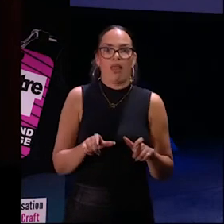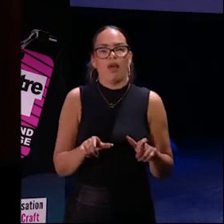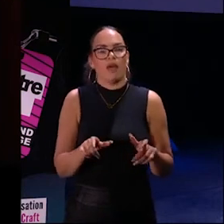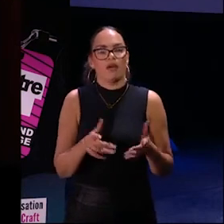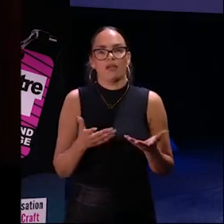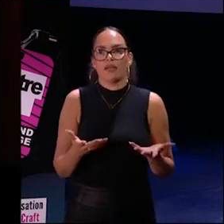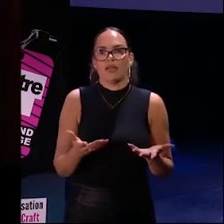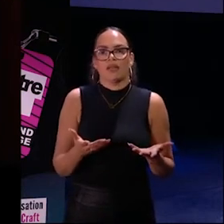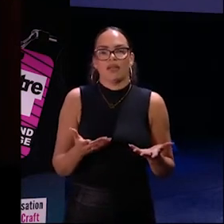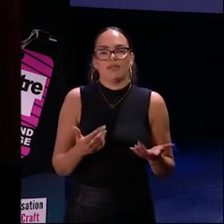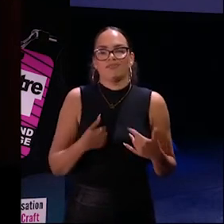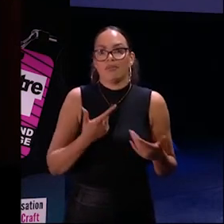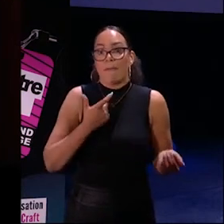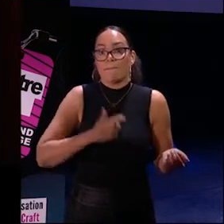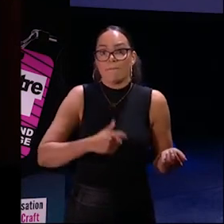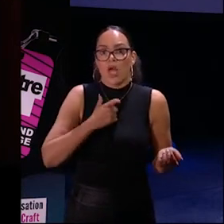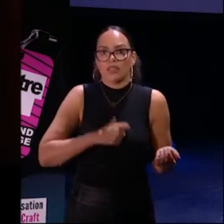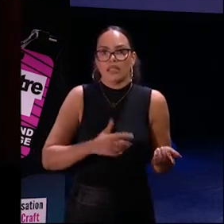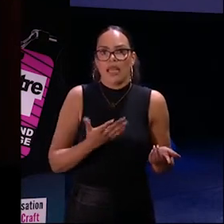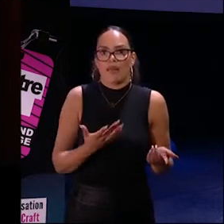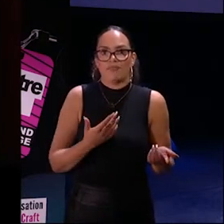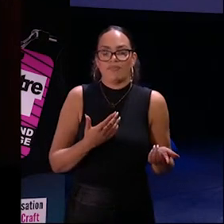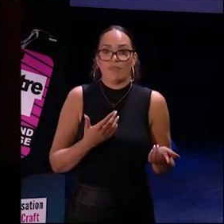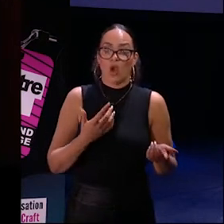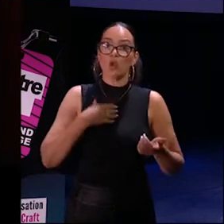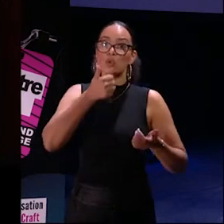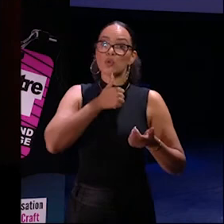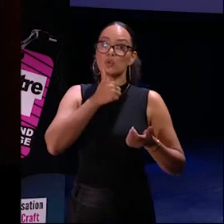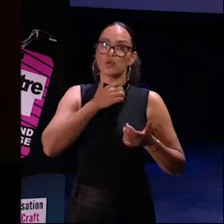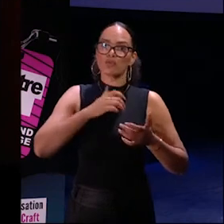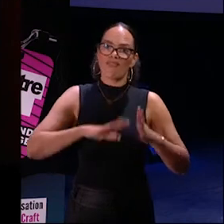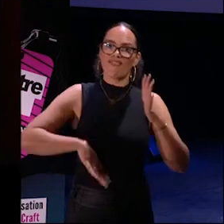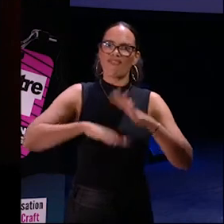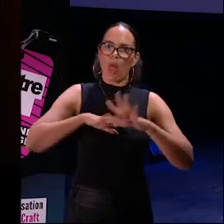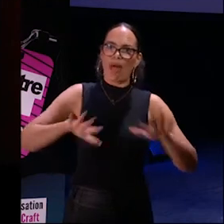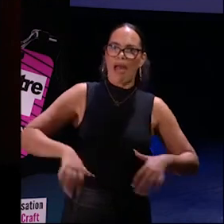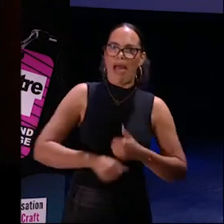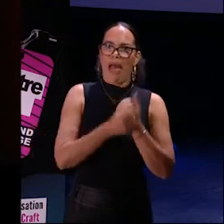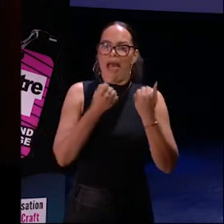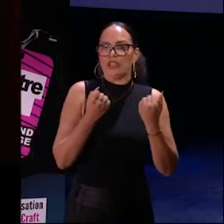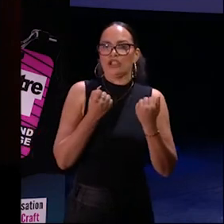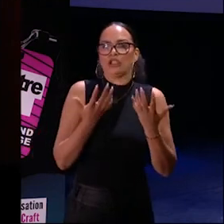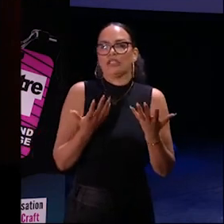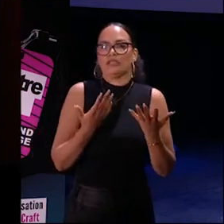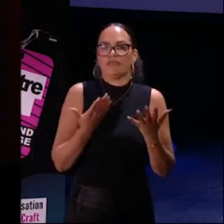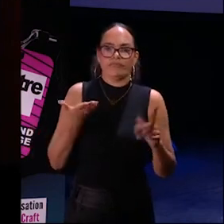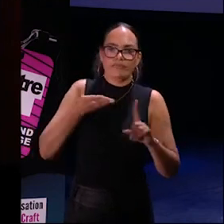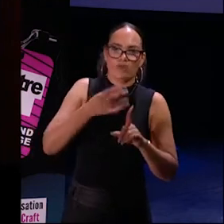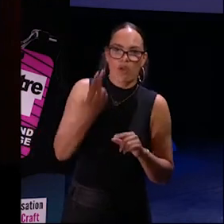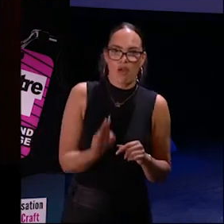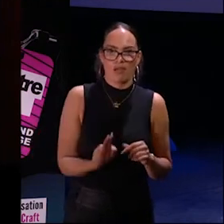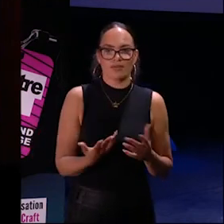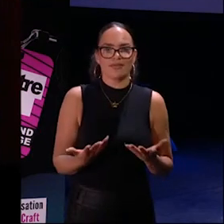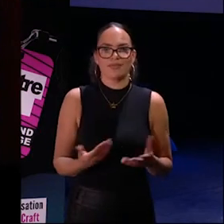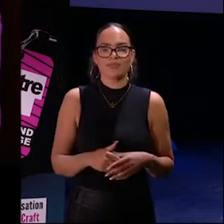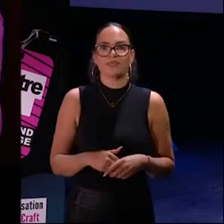sustainably produced. Personally, I think you'd use up all of your energy and you'd, like, that would be it. You wouldn't have any energy to make the show left, and it's a complete waste of time because the difference would be